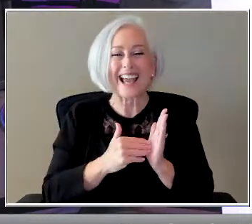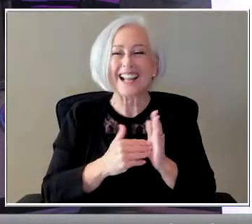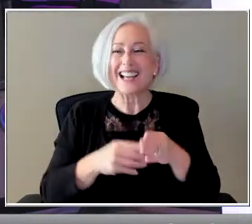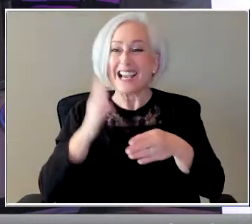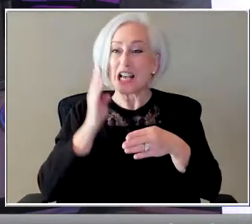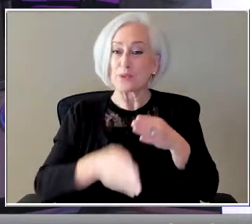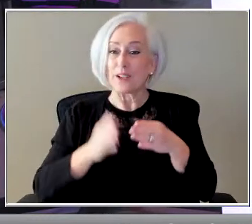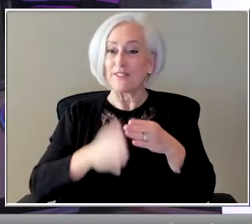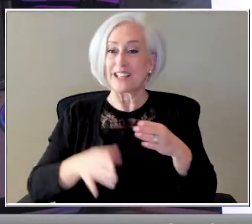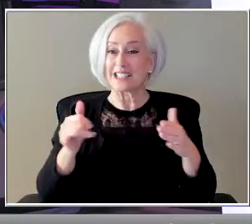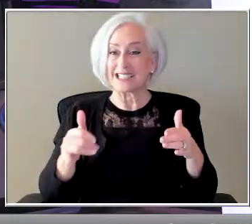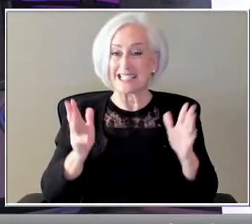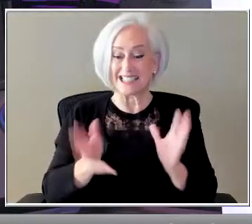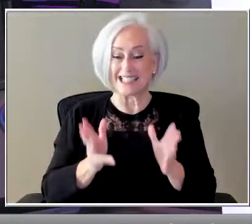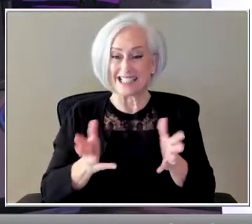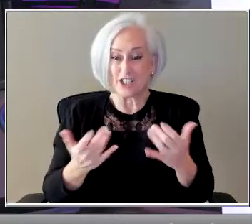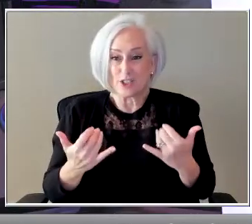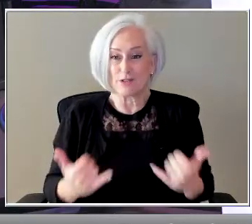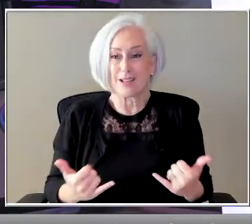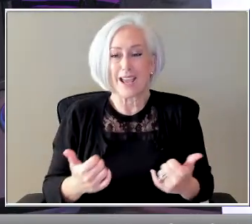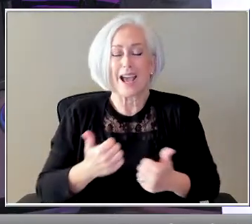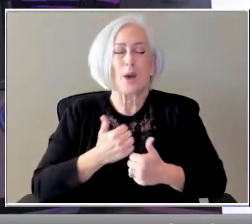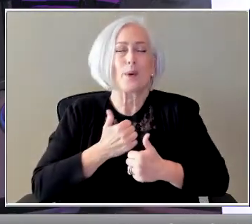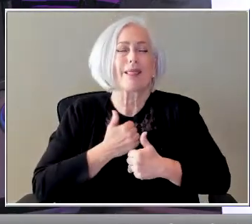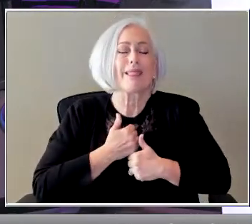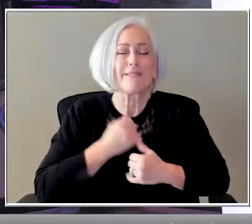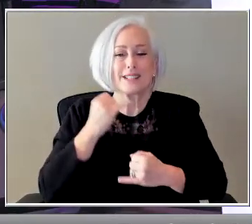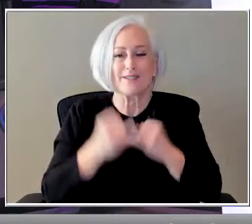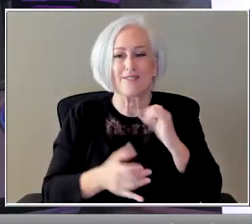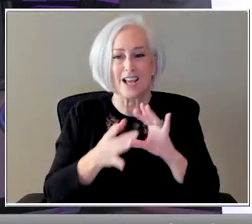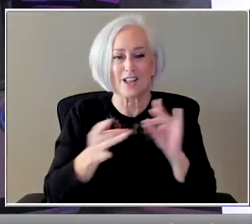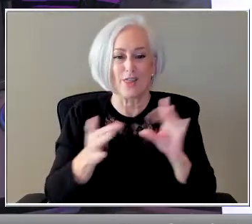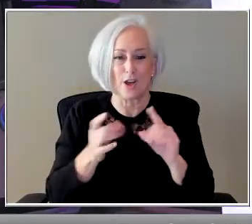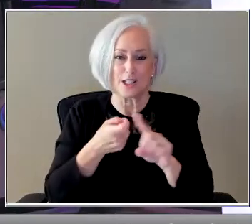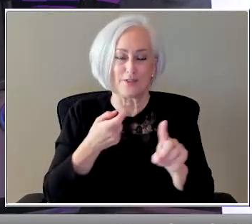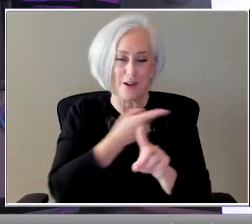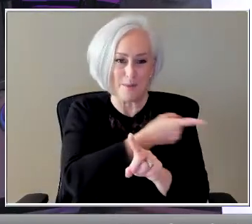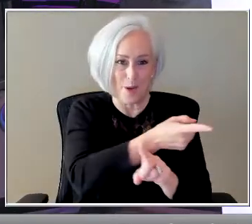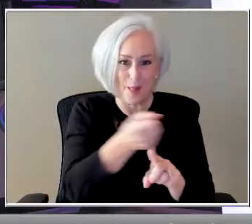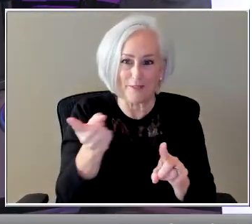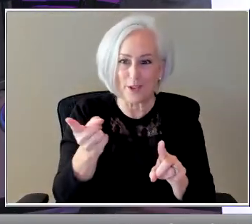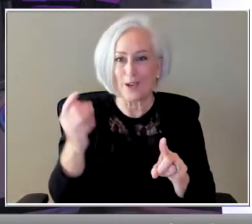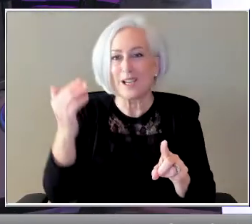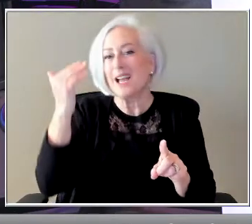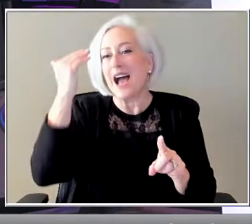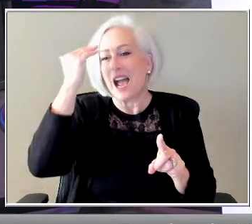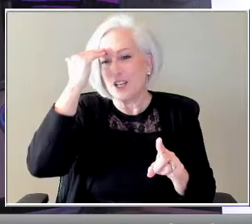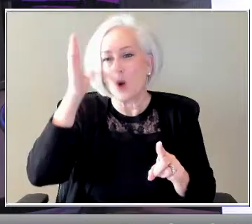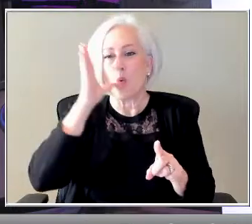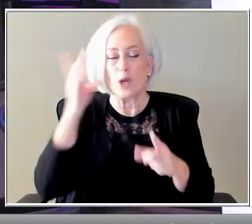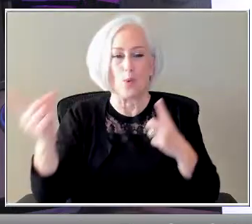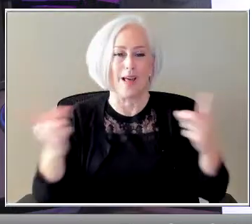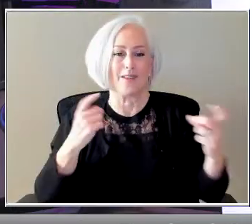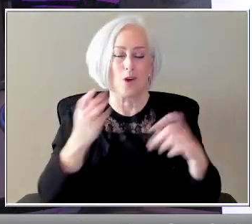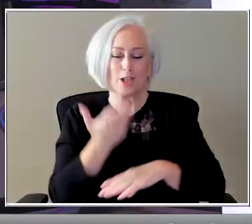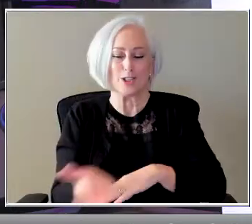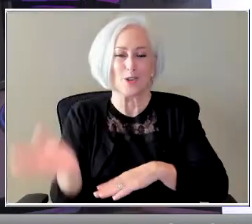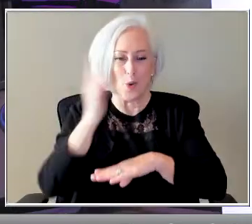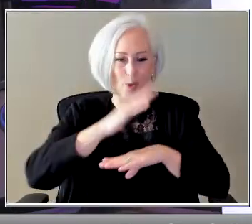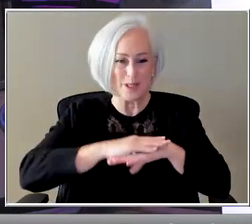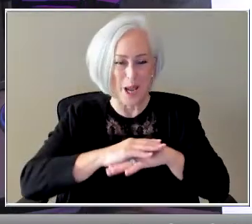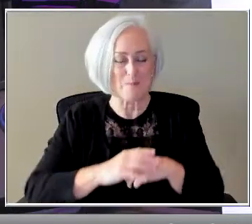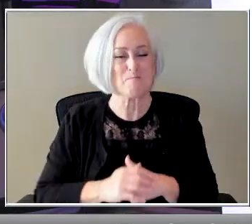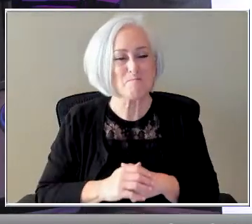discussion today, I would love some final thoughts from our guests, and I know we're going to get questions throughout the day on this. Luke, I'll start with you. What do you want